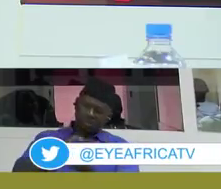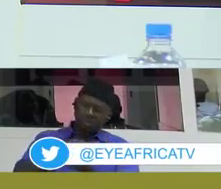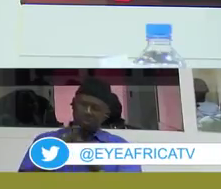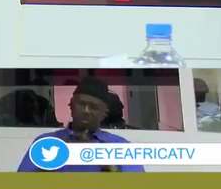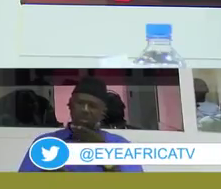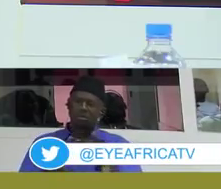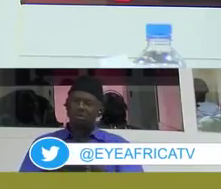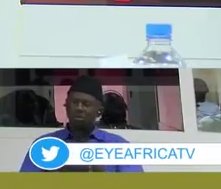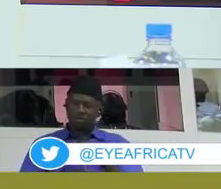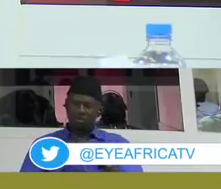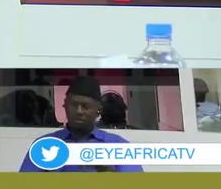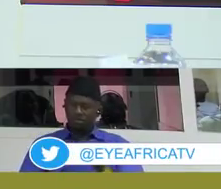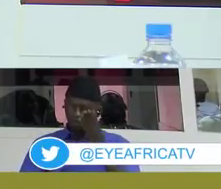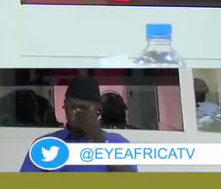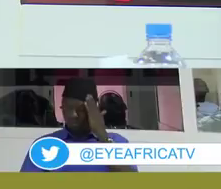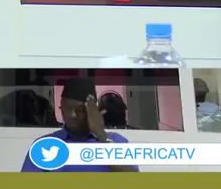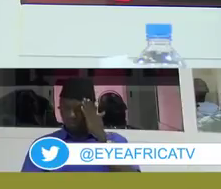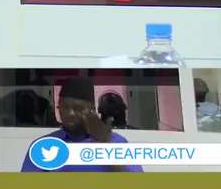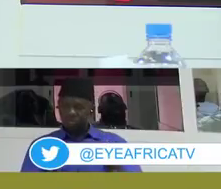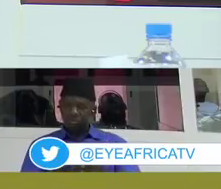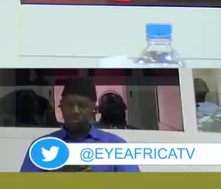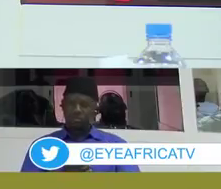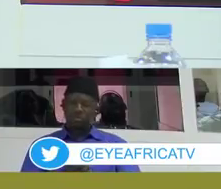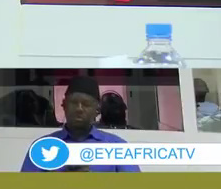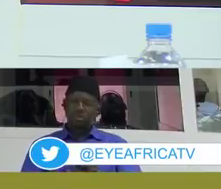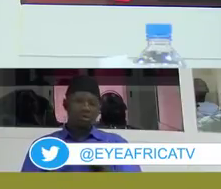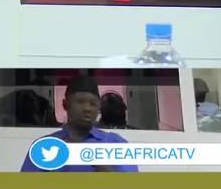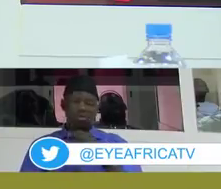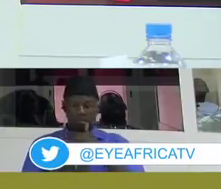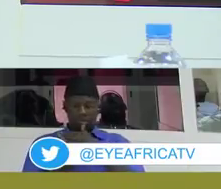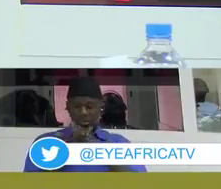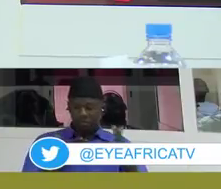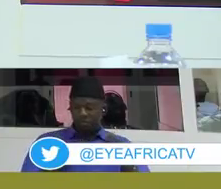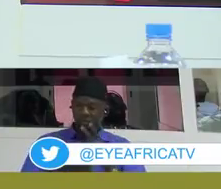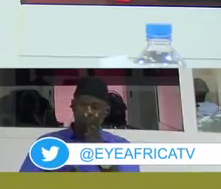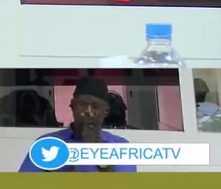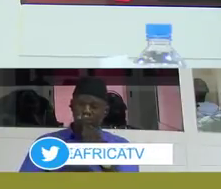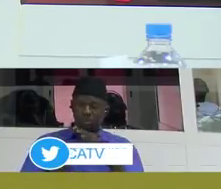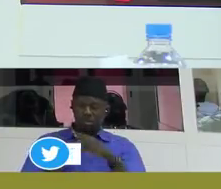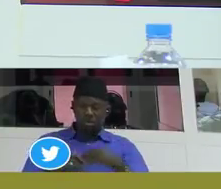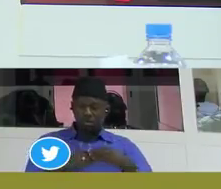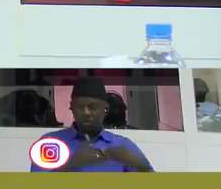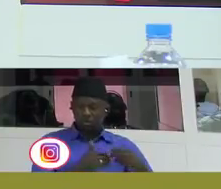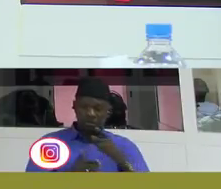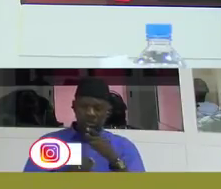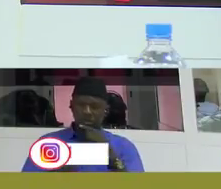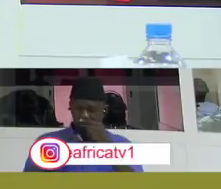two actions which I have listed, I'm not